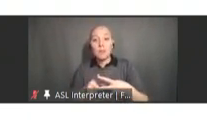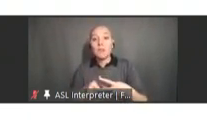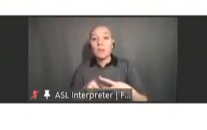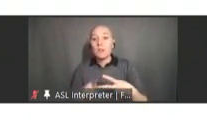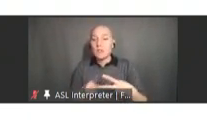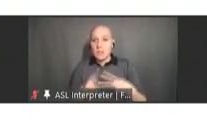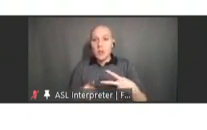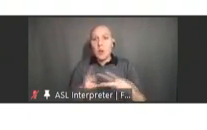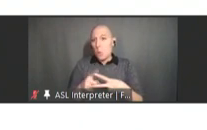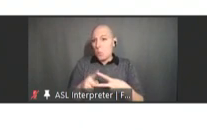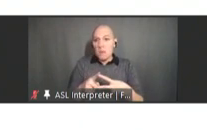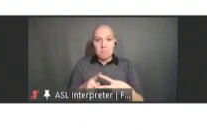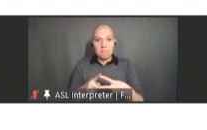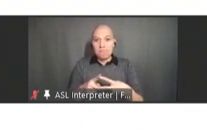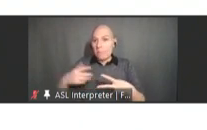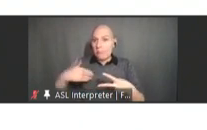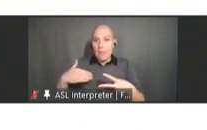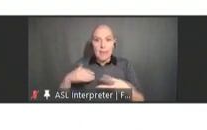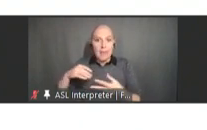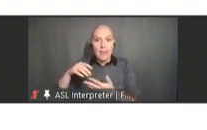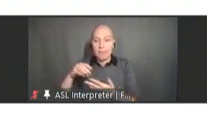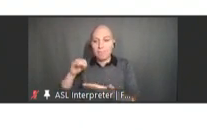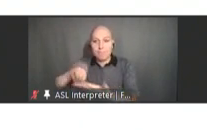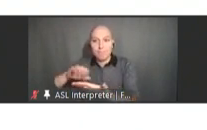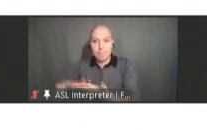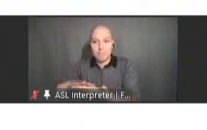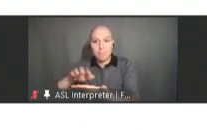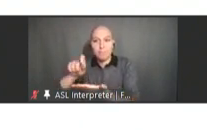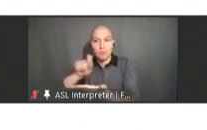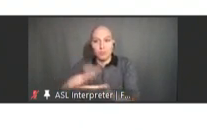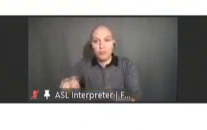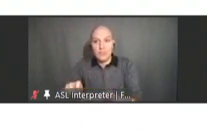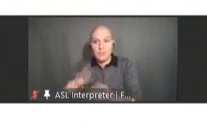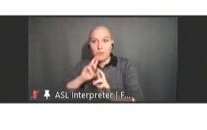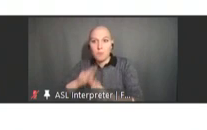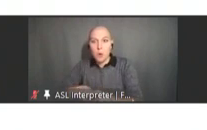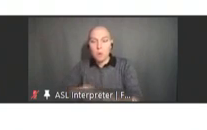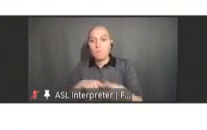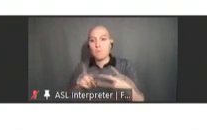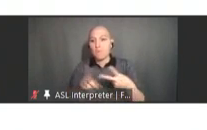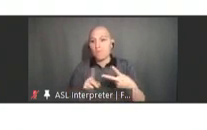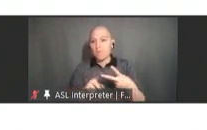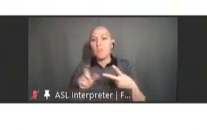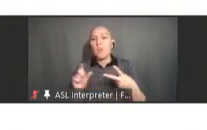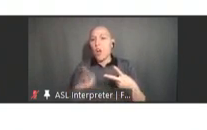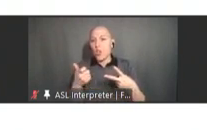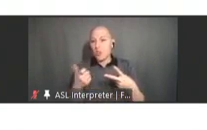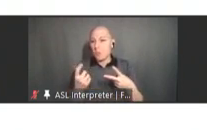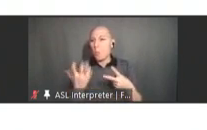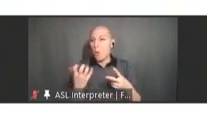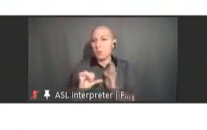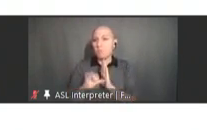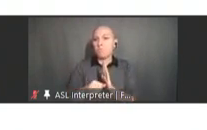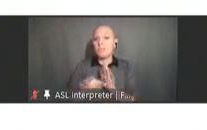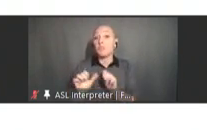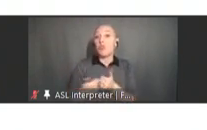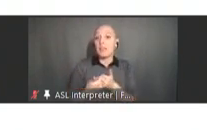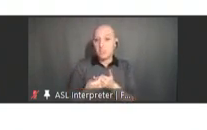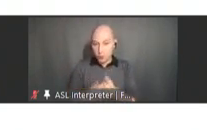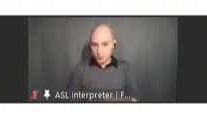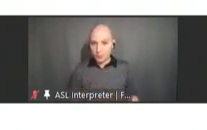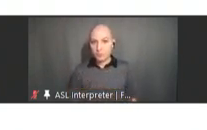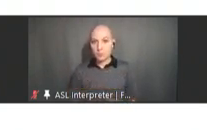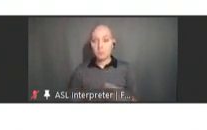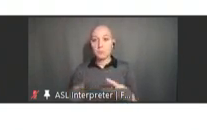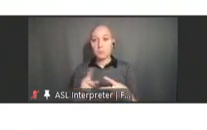not make it into the written report, and then highlight one particular challenge. So since I